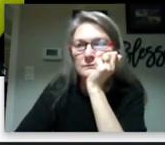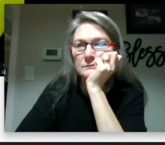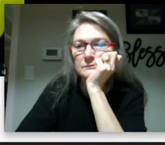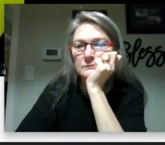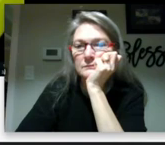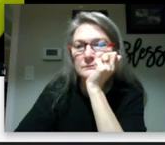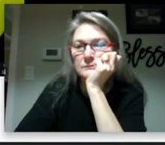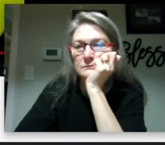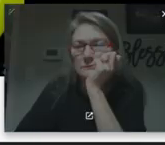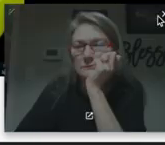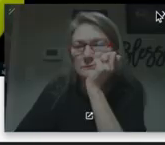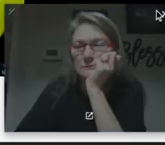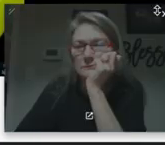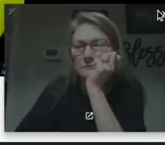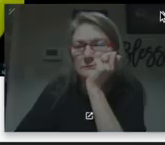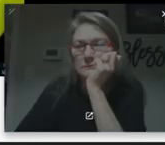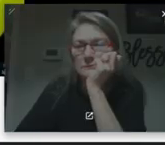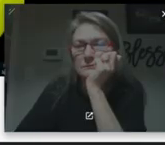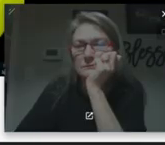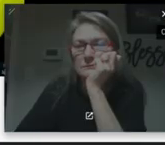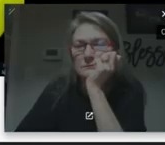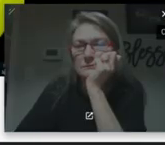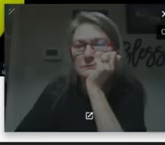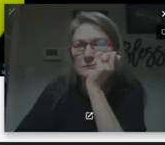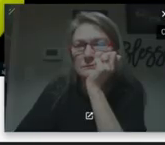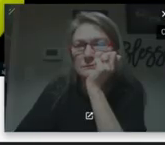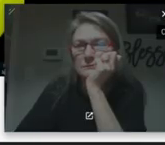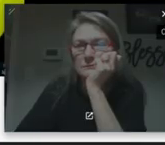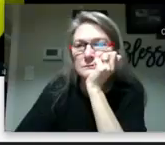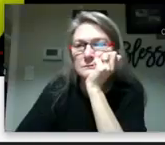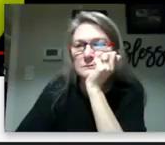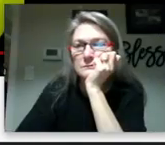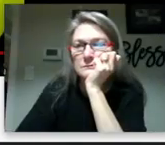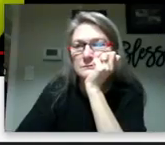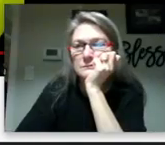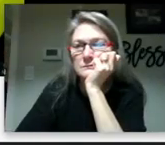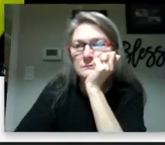So 4 tons, if I have 1 ton,